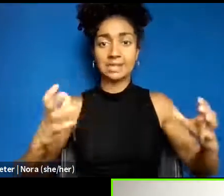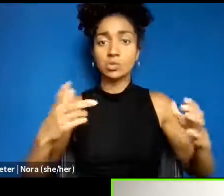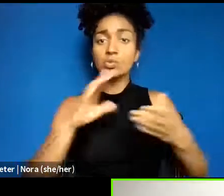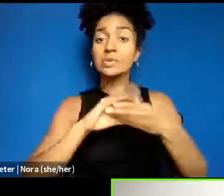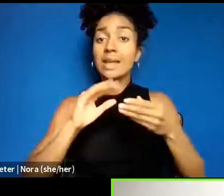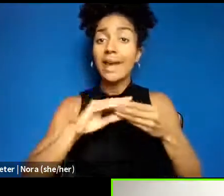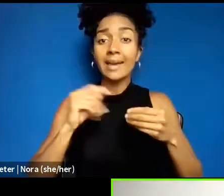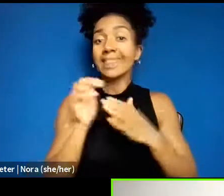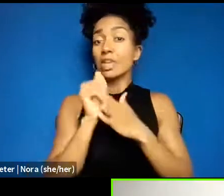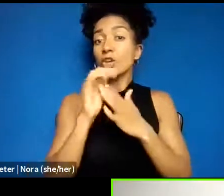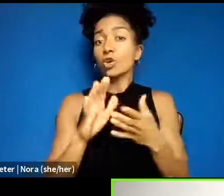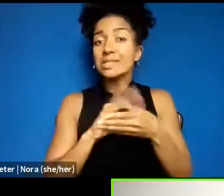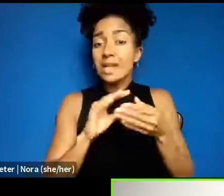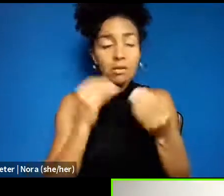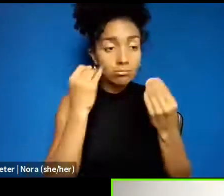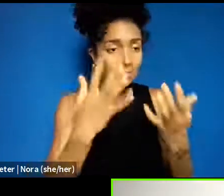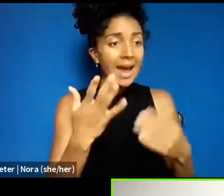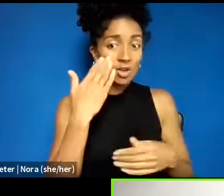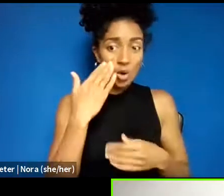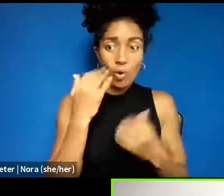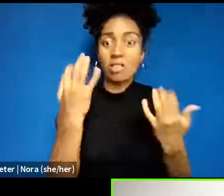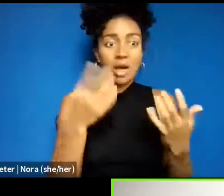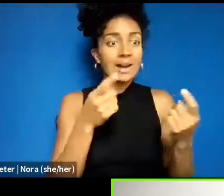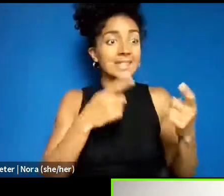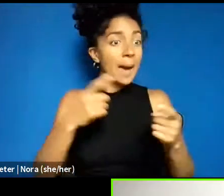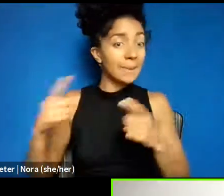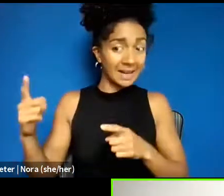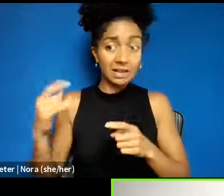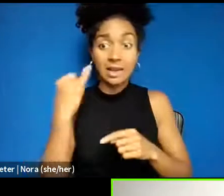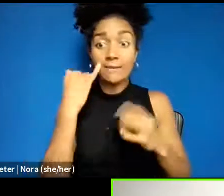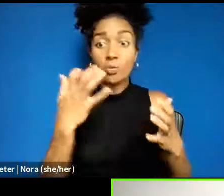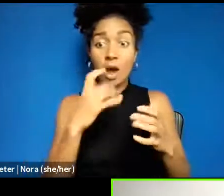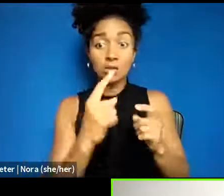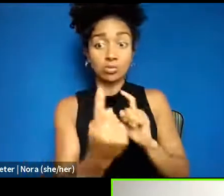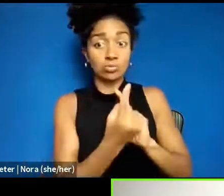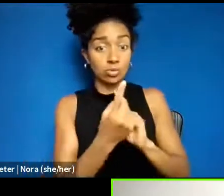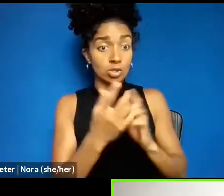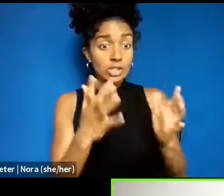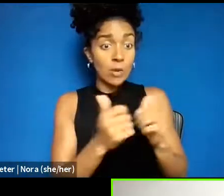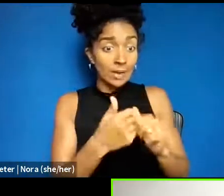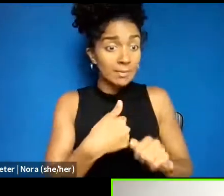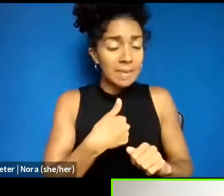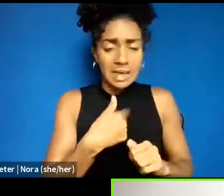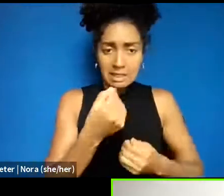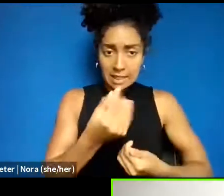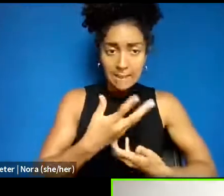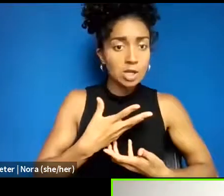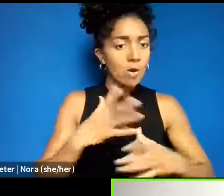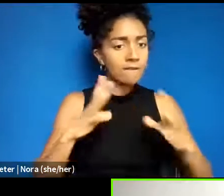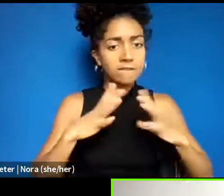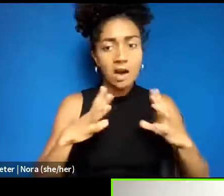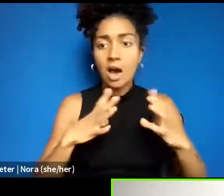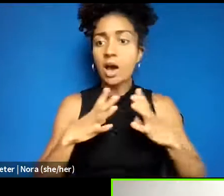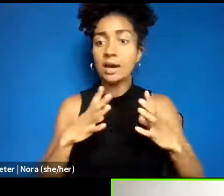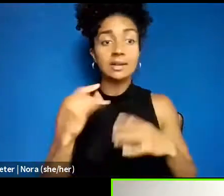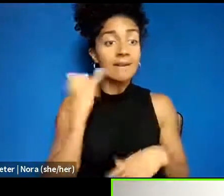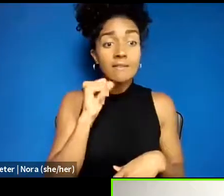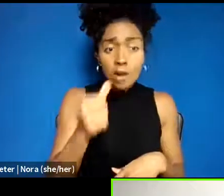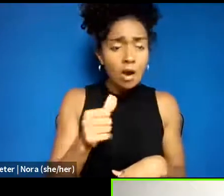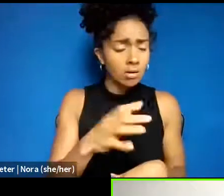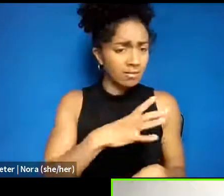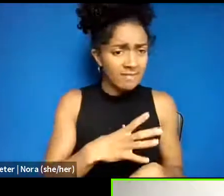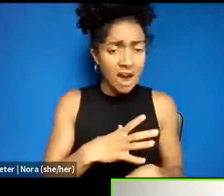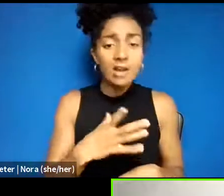want to talk about it, there's an open door. And if you don't, that's also okay. So Mhm. just kind of creating